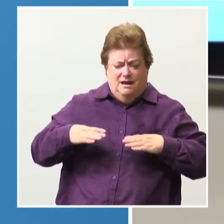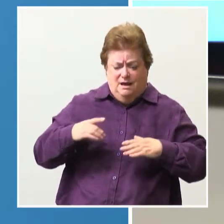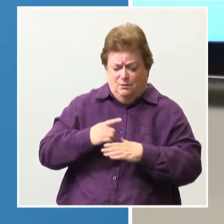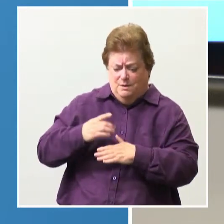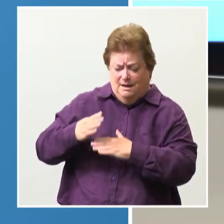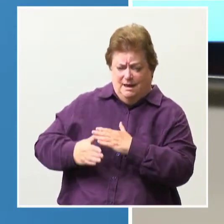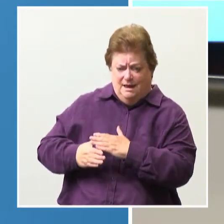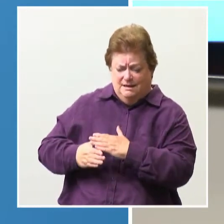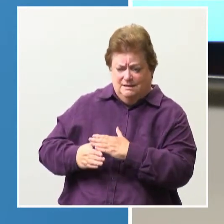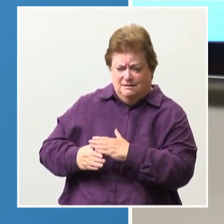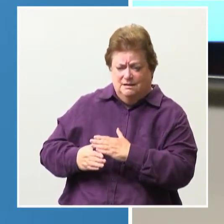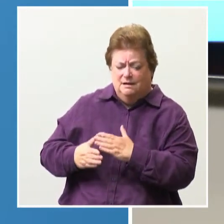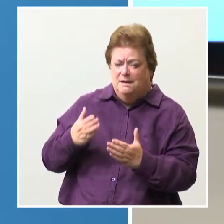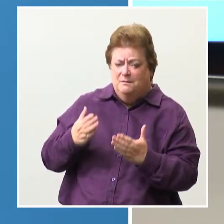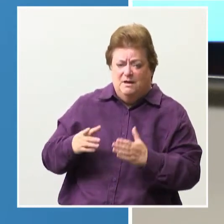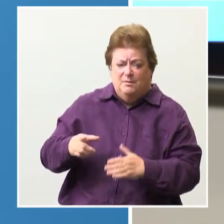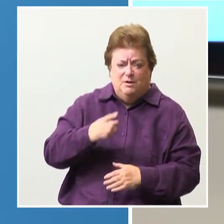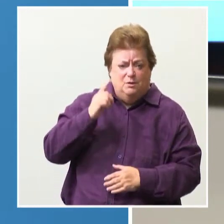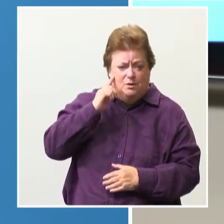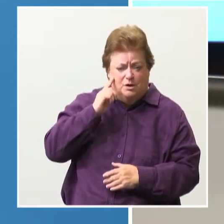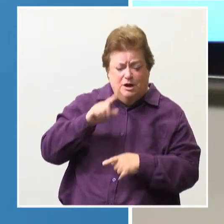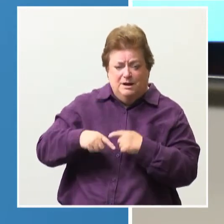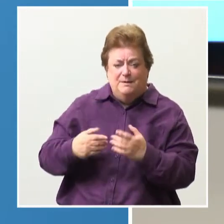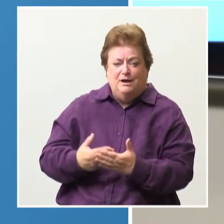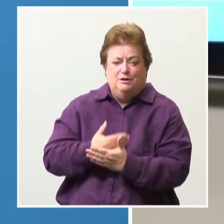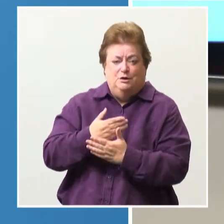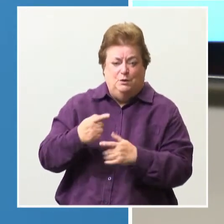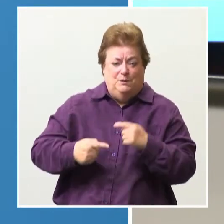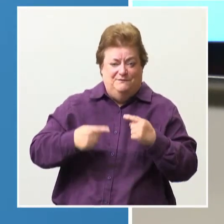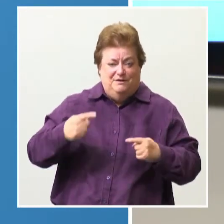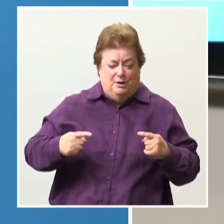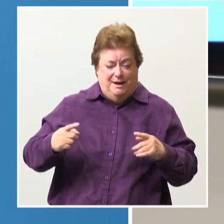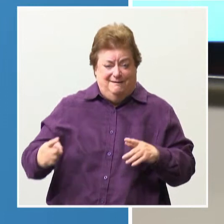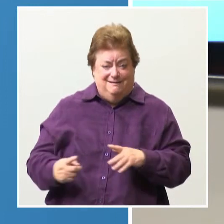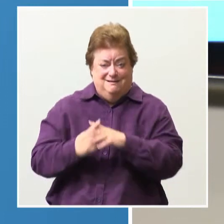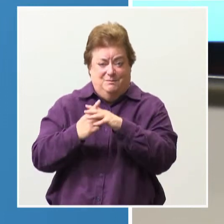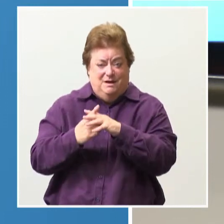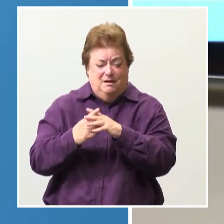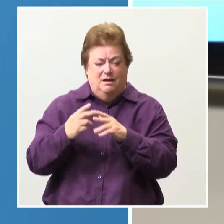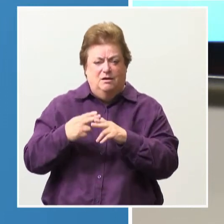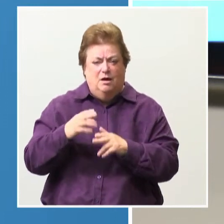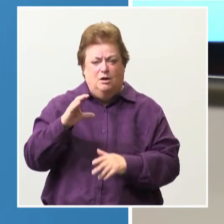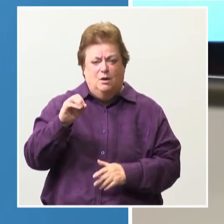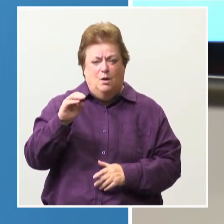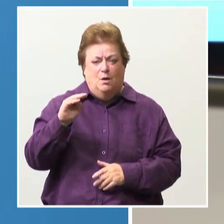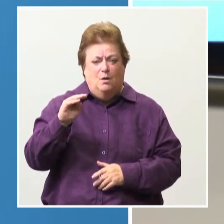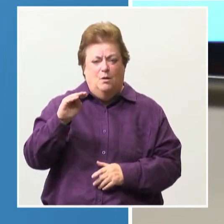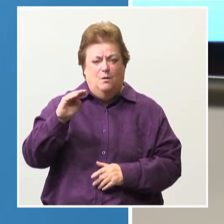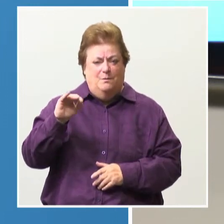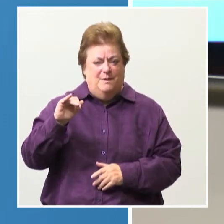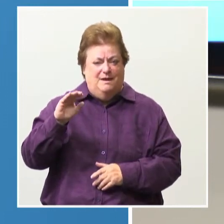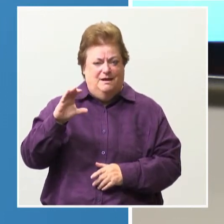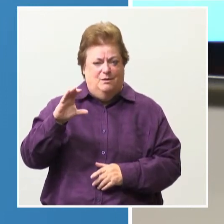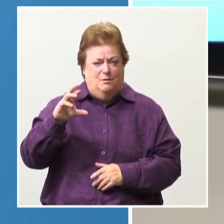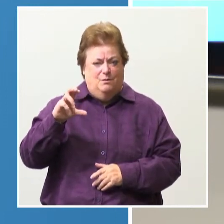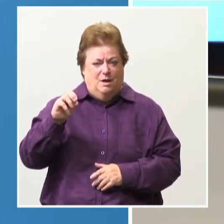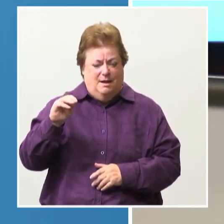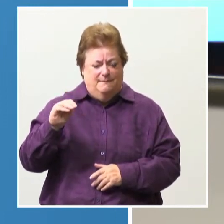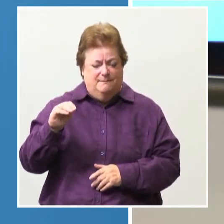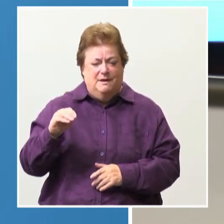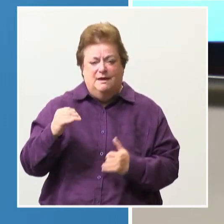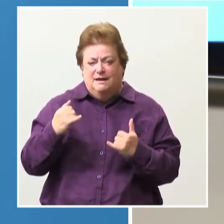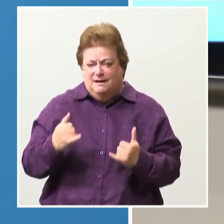the holiday weekend, you may have heard about a new variant emerging called Omicron. Right now, there are